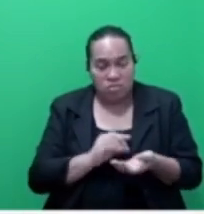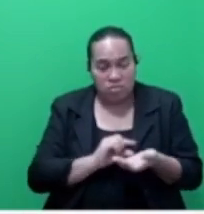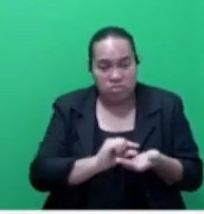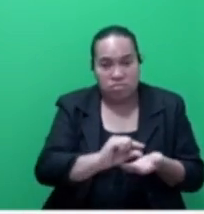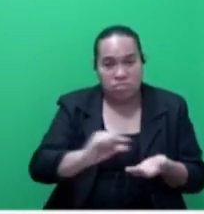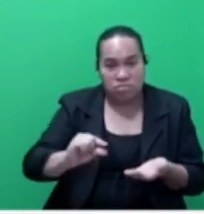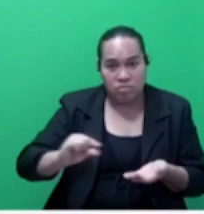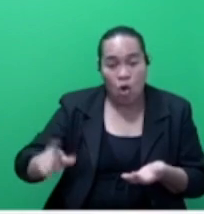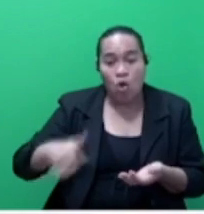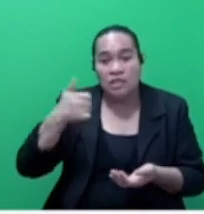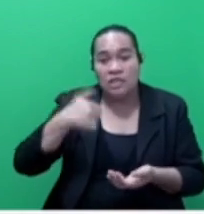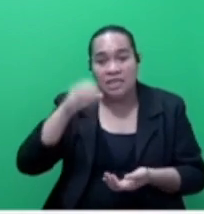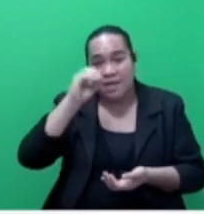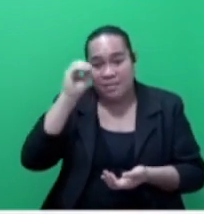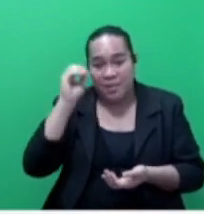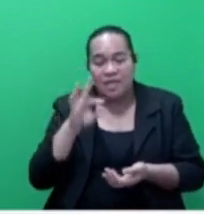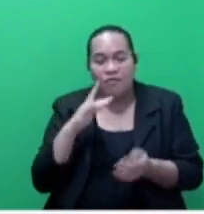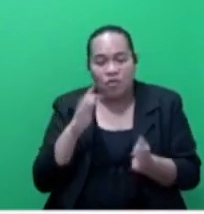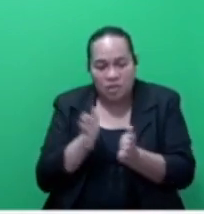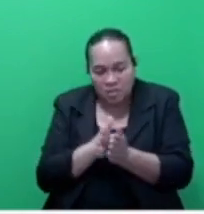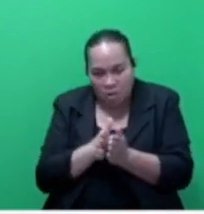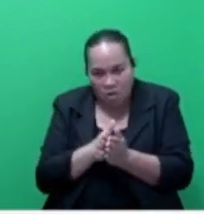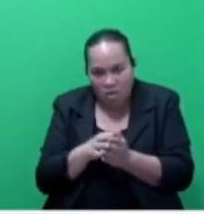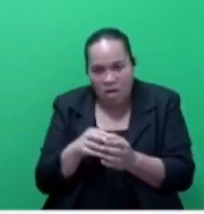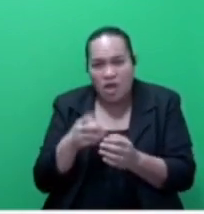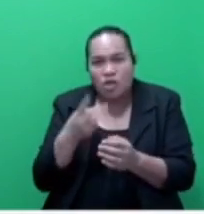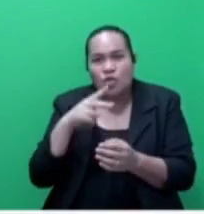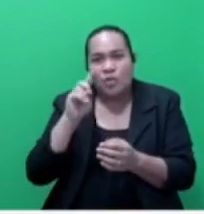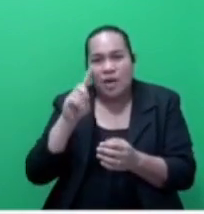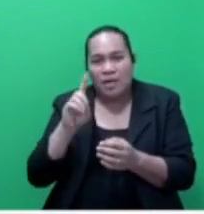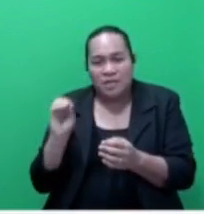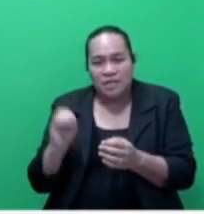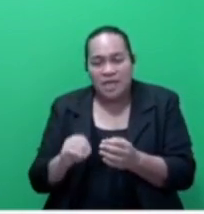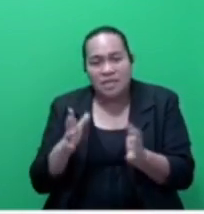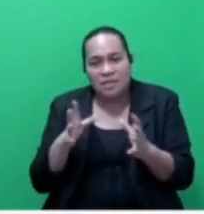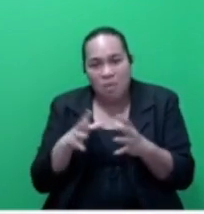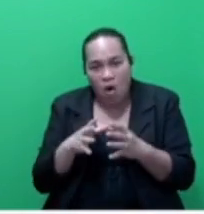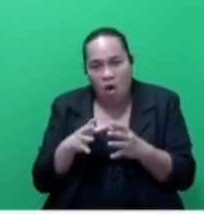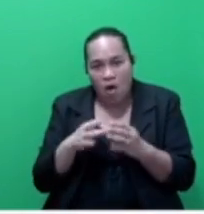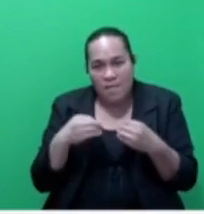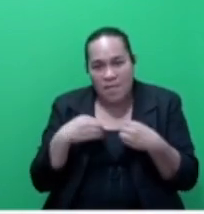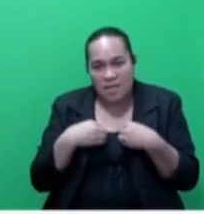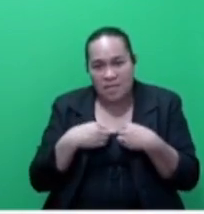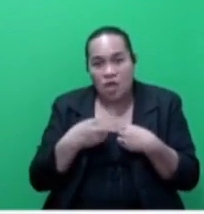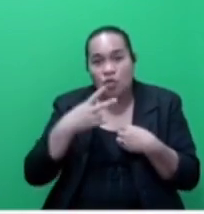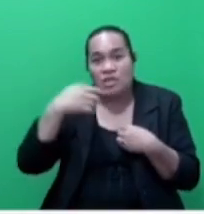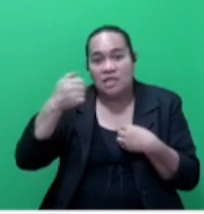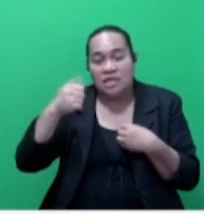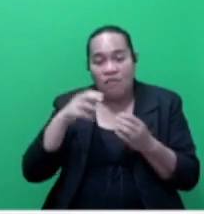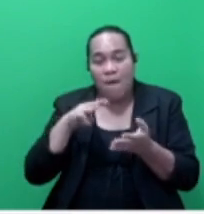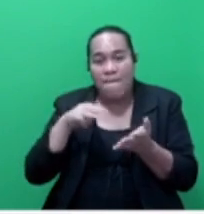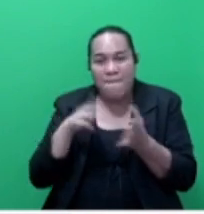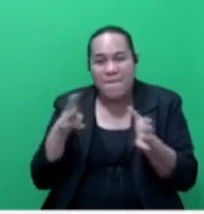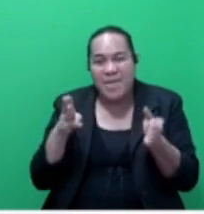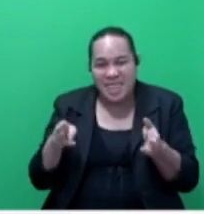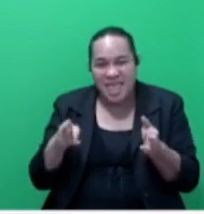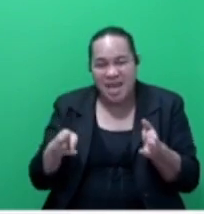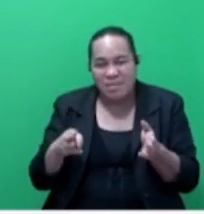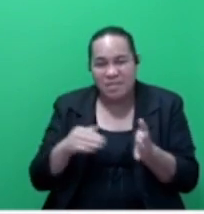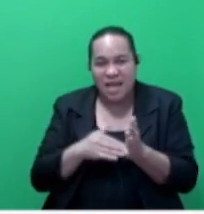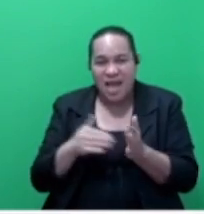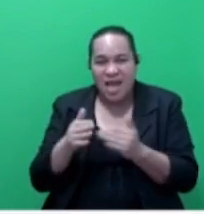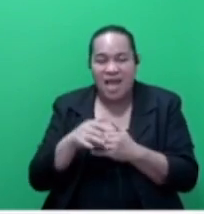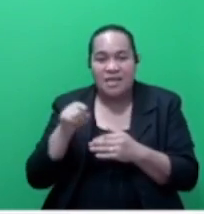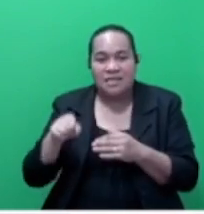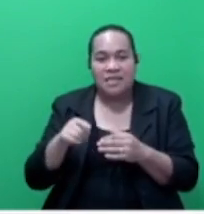16% of the total loan value is for micro businesses, 21% for small businesses, 26% for medium-sized businesses, and